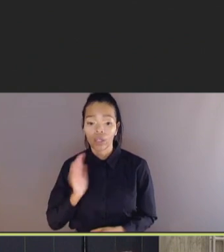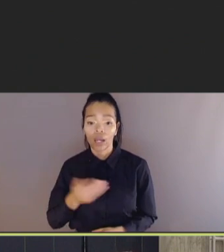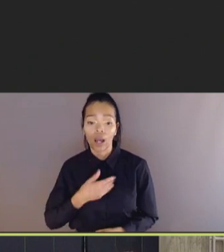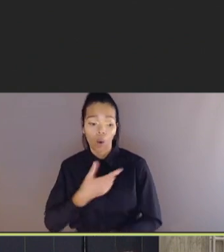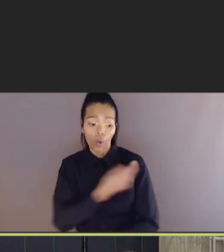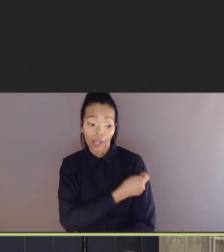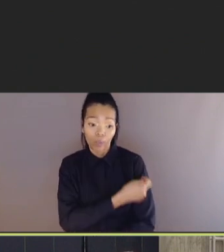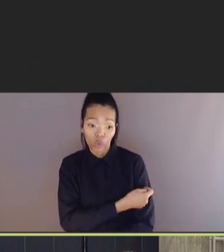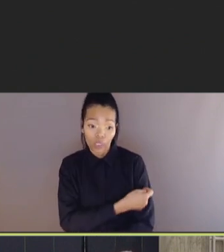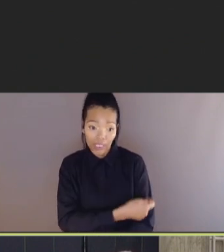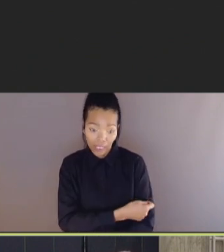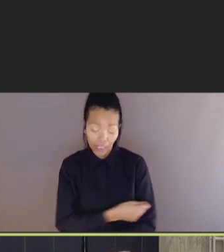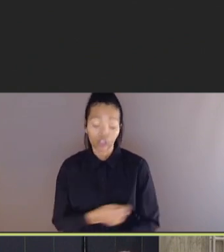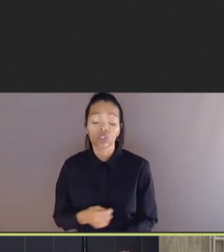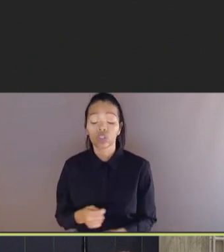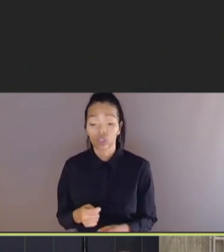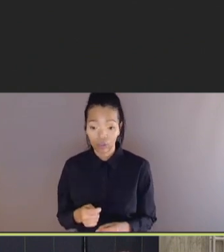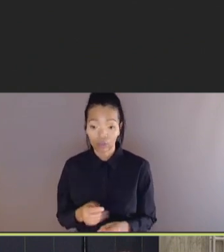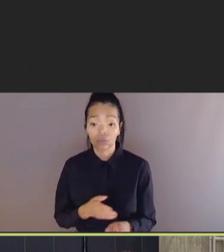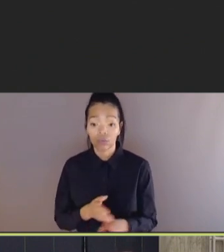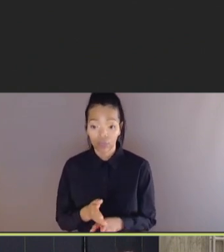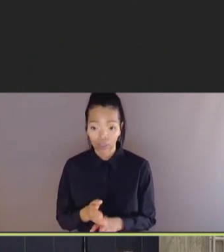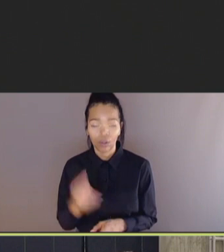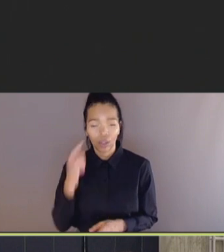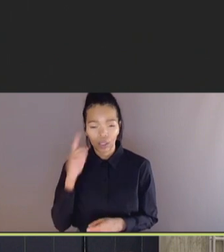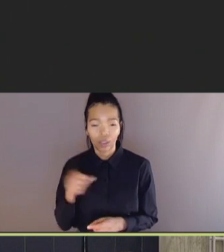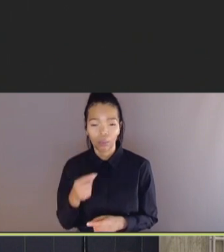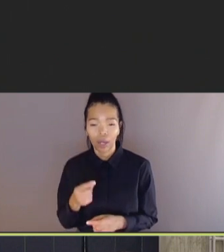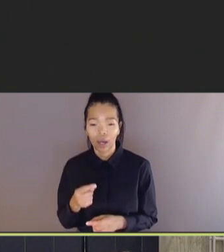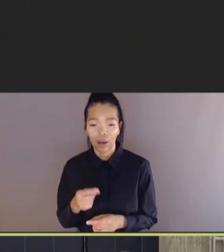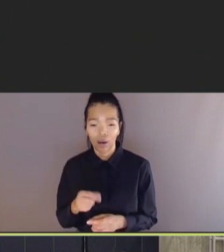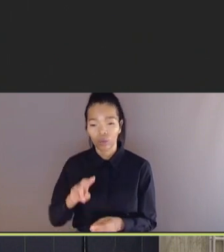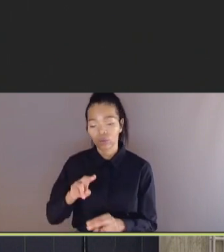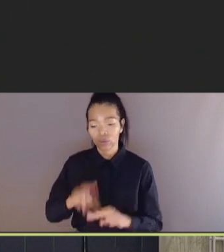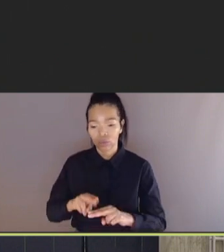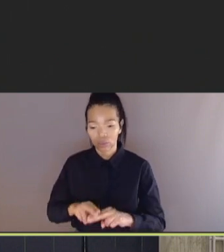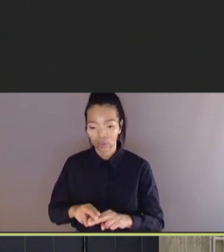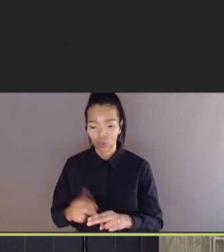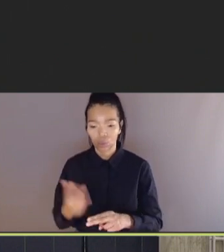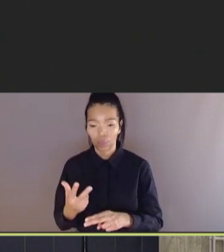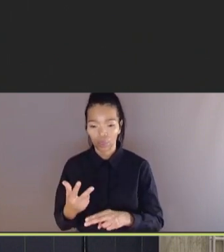landscape, I almost think about a 3-legged stool. You know, one being our traditional